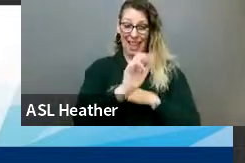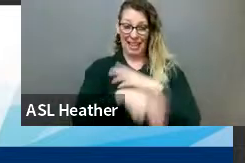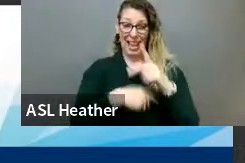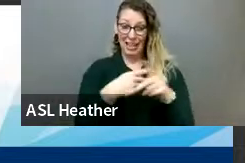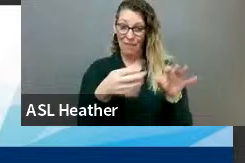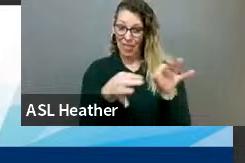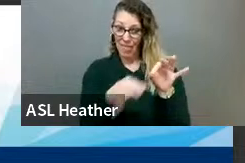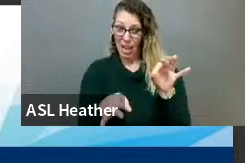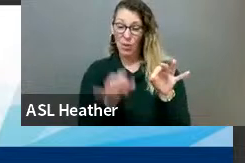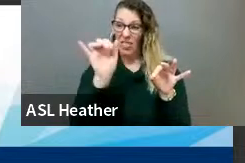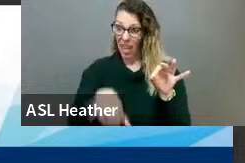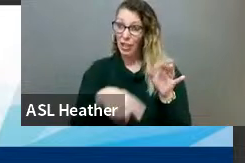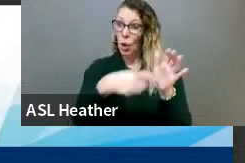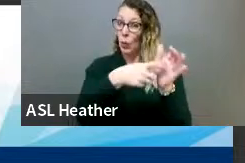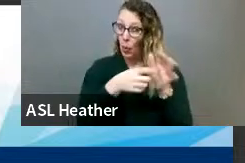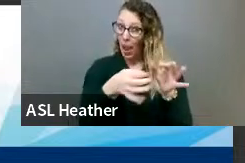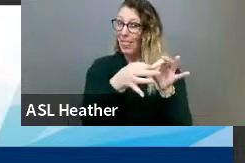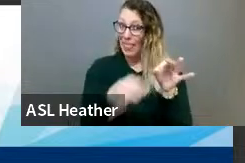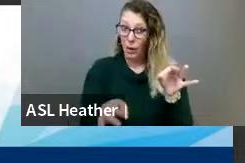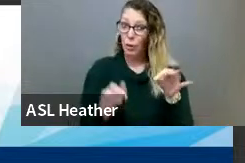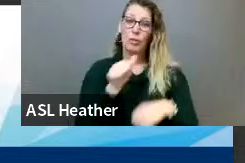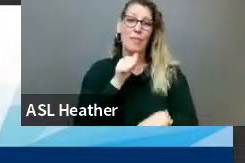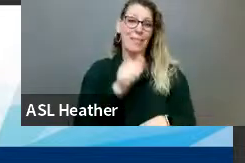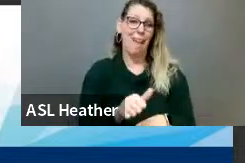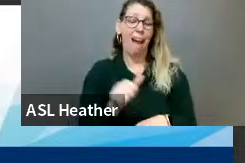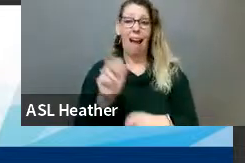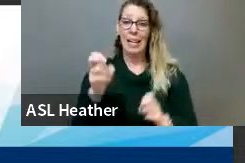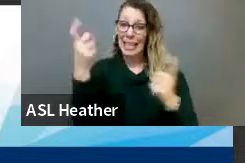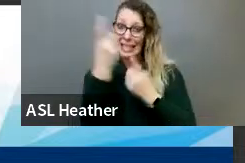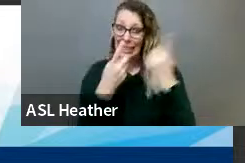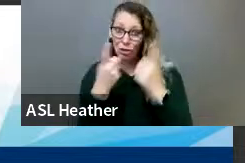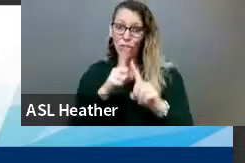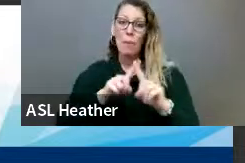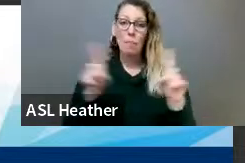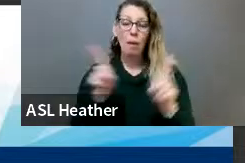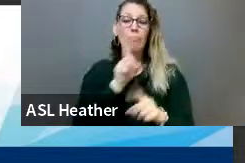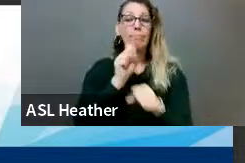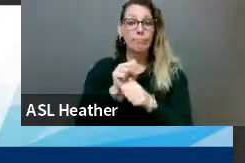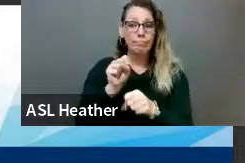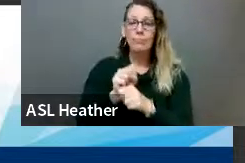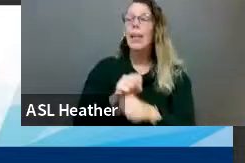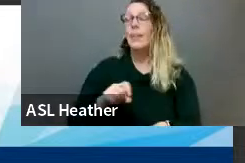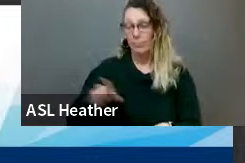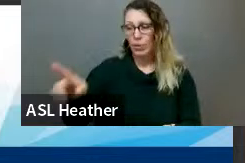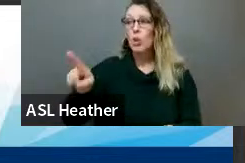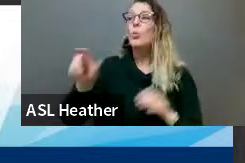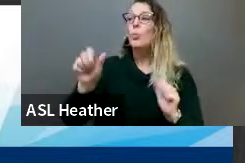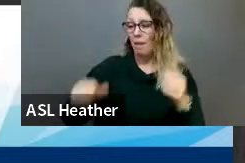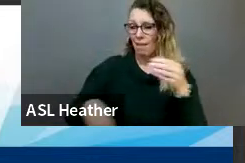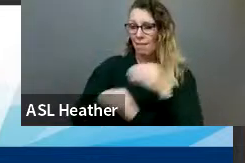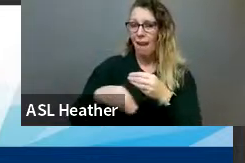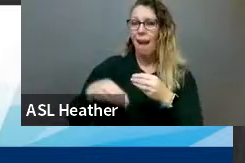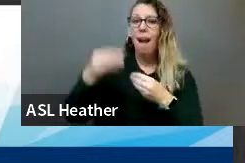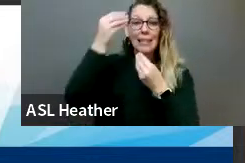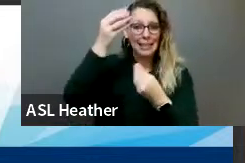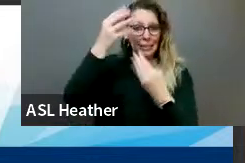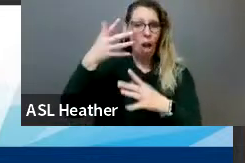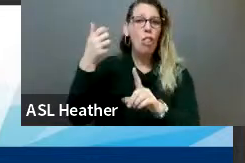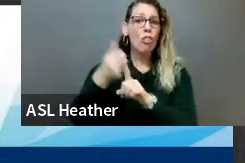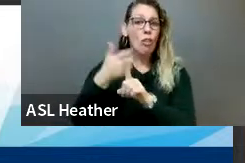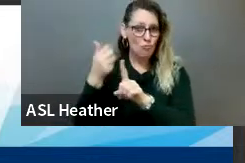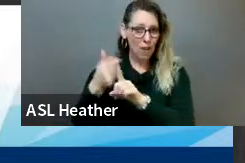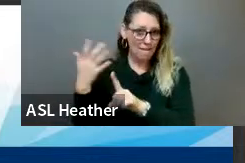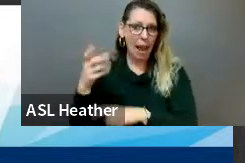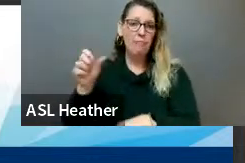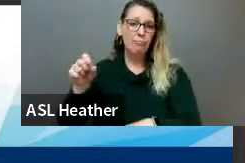a required language, not to be considered, but actually to do? Absolutely, you can add detail and refine those, yes.